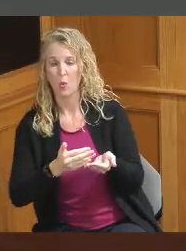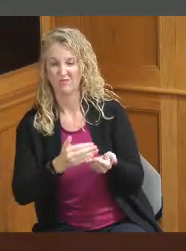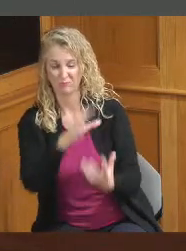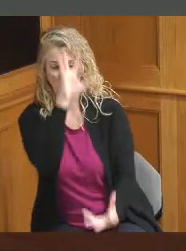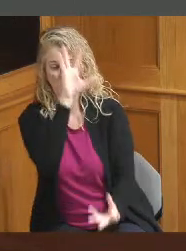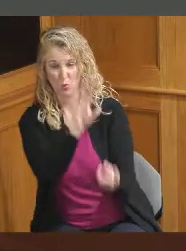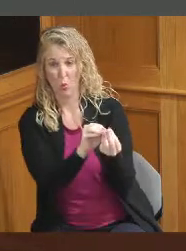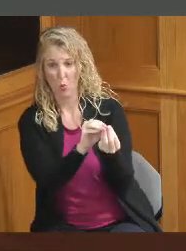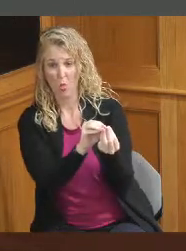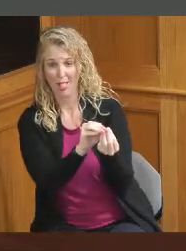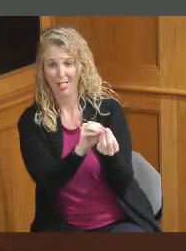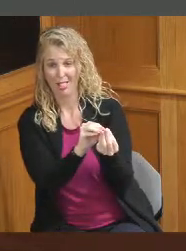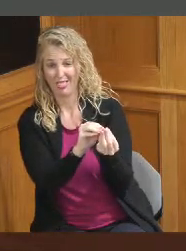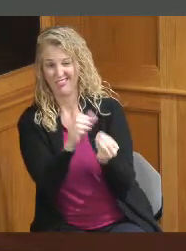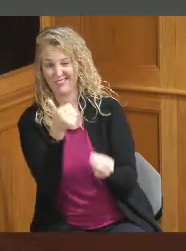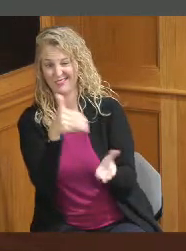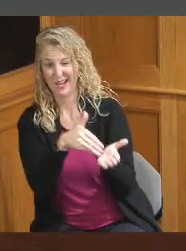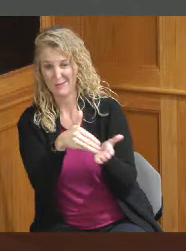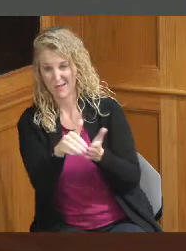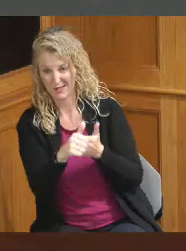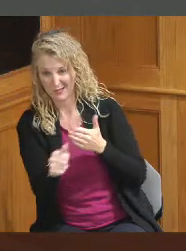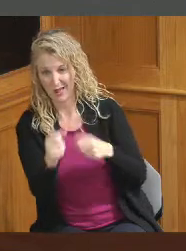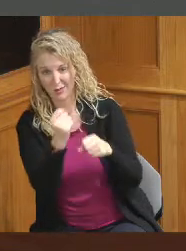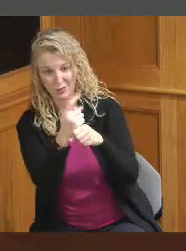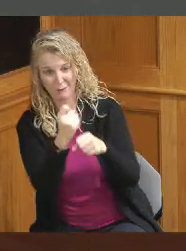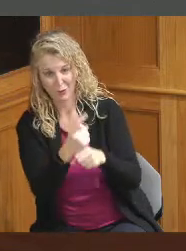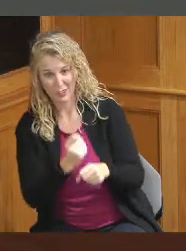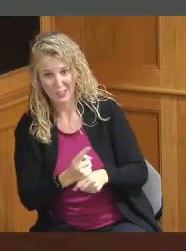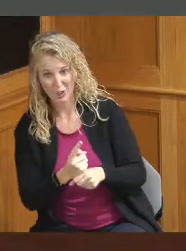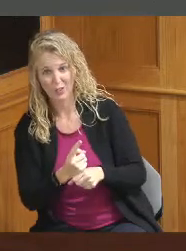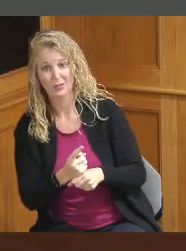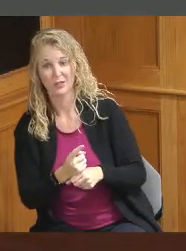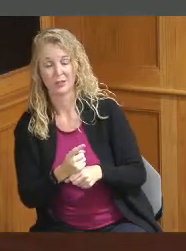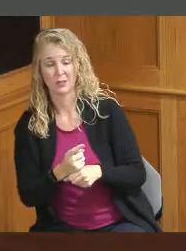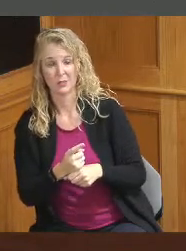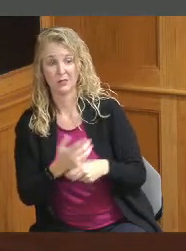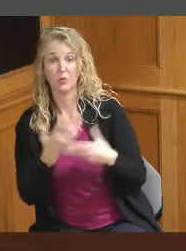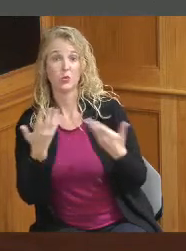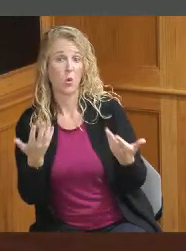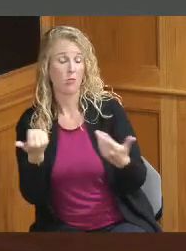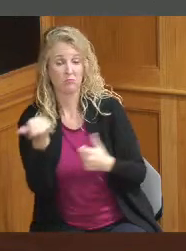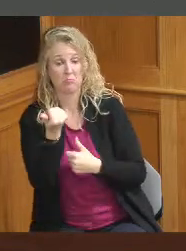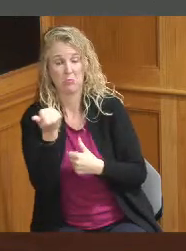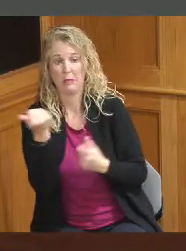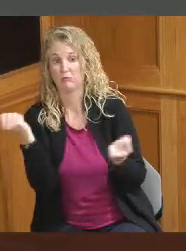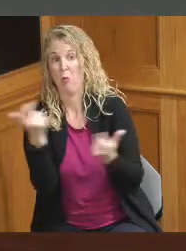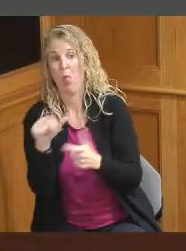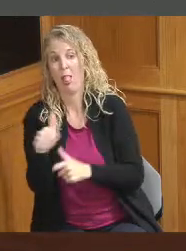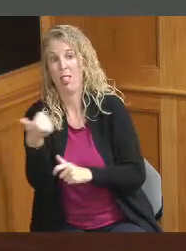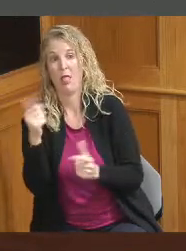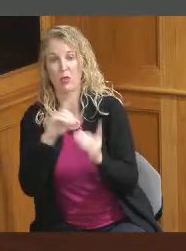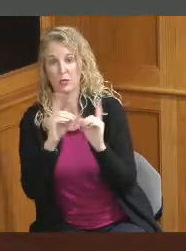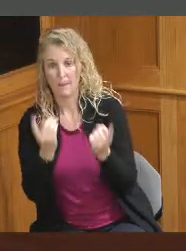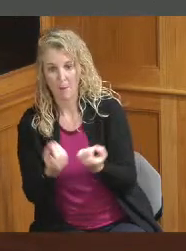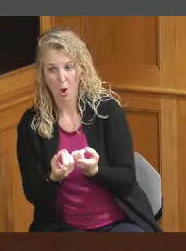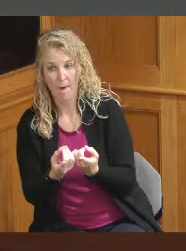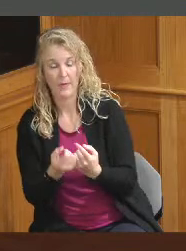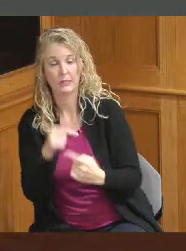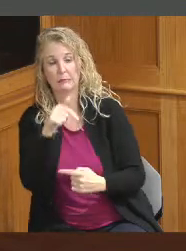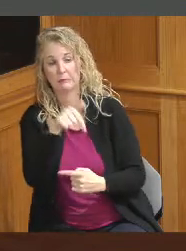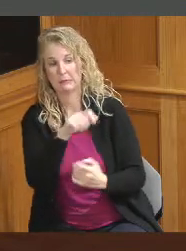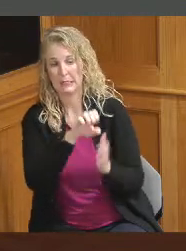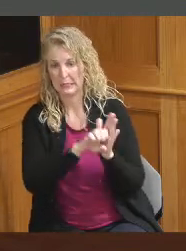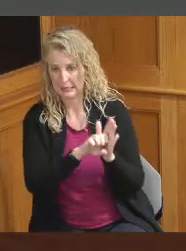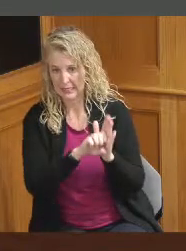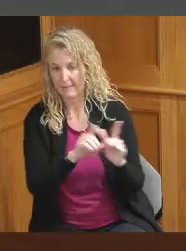total close to $10 million annually. Like any other department, what we tell an agency like this